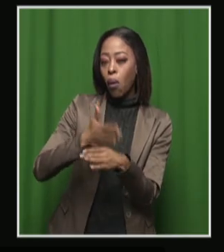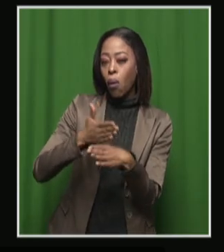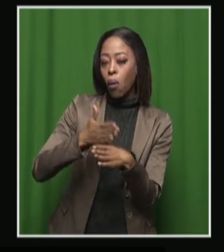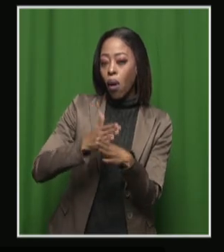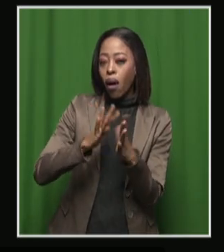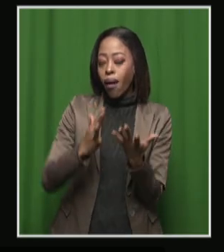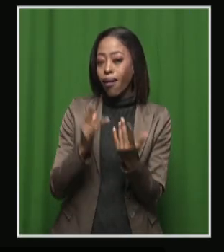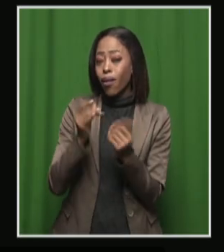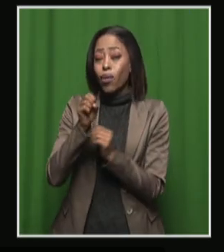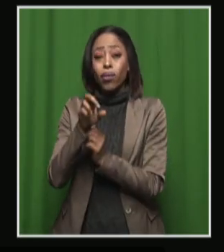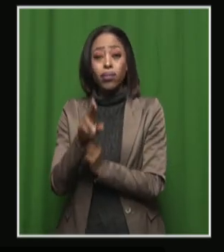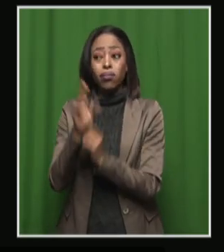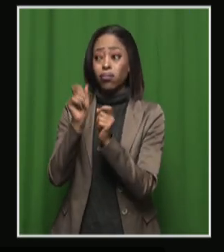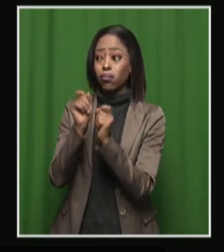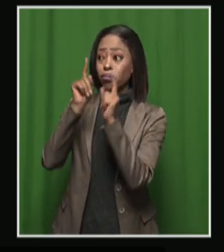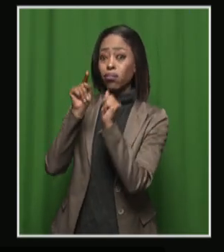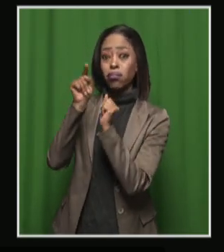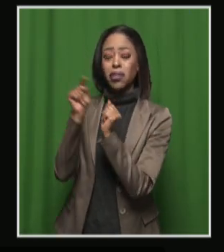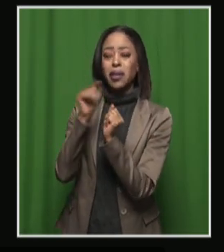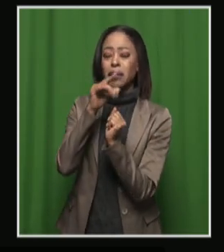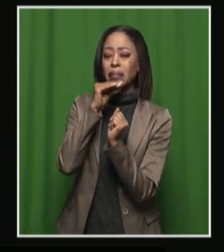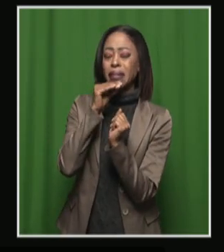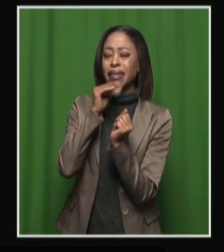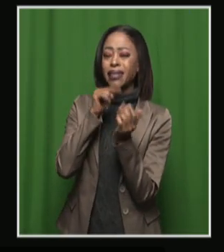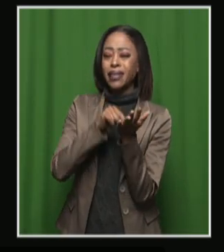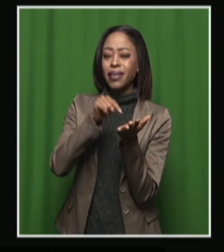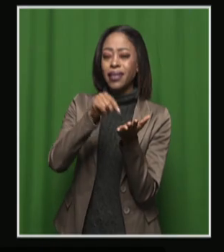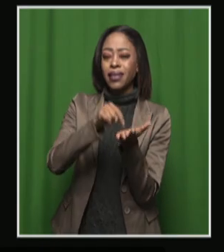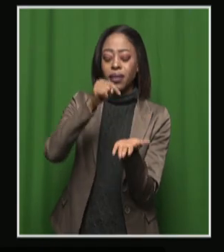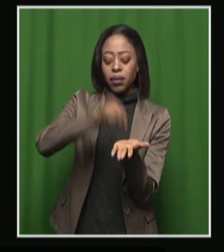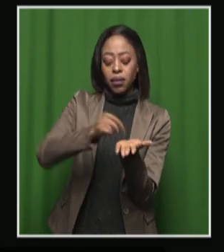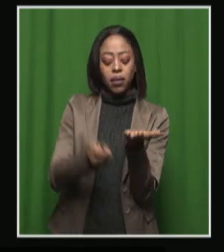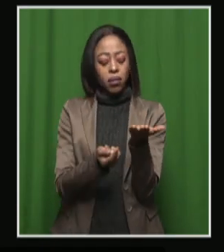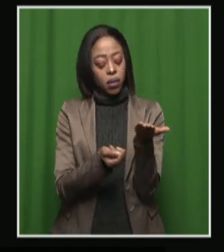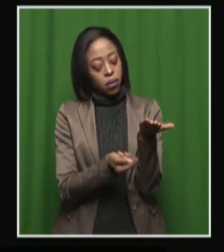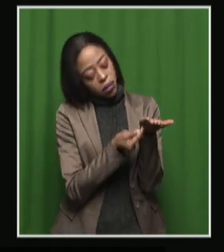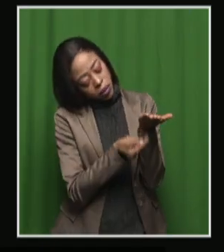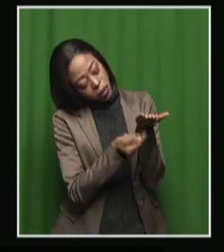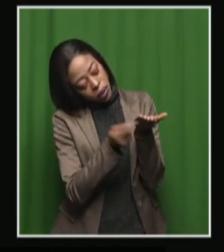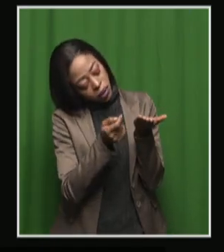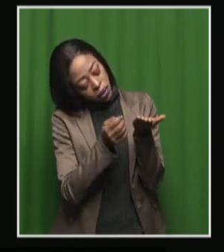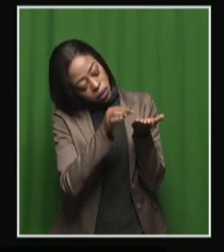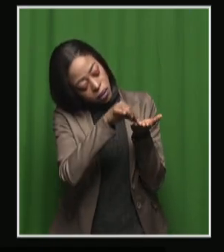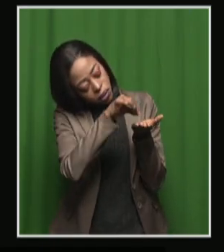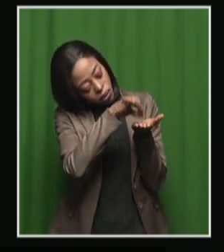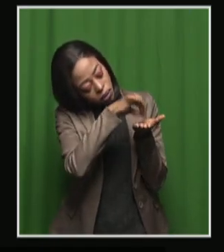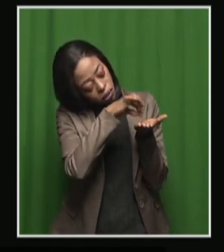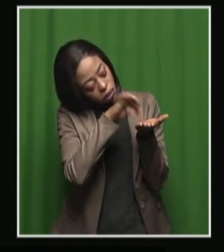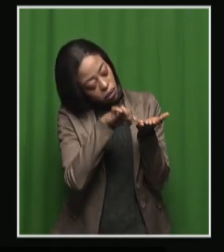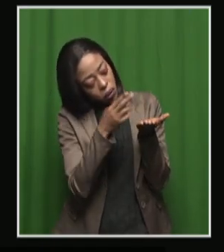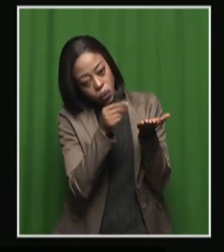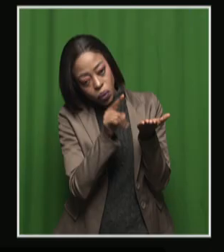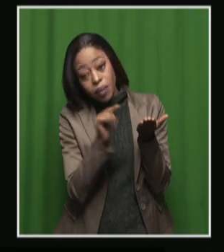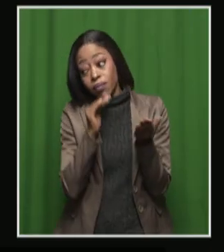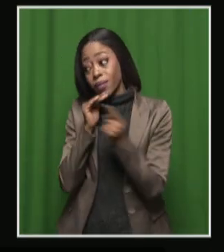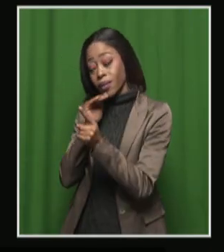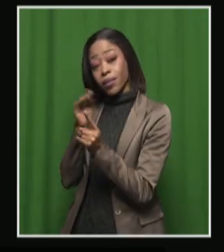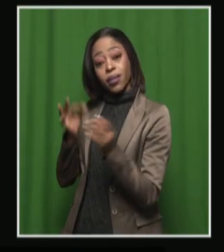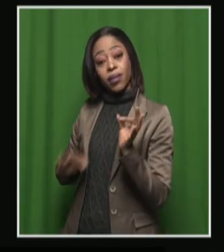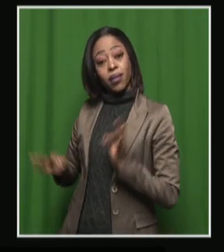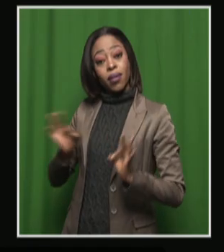braille cells are called. So what it has done, it has raised awareness. That's number one,